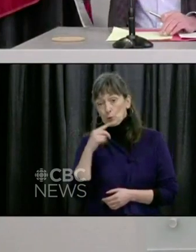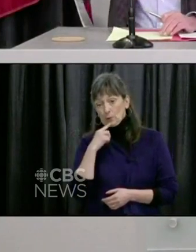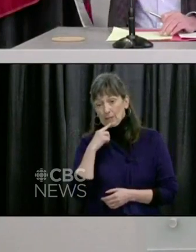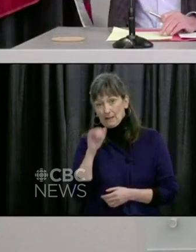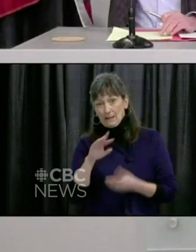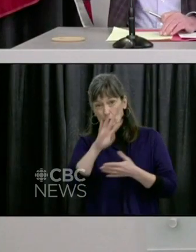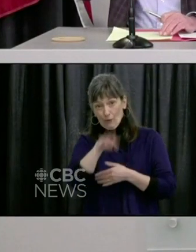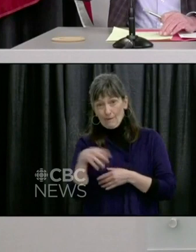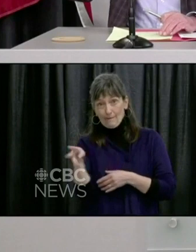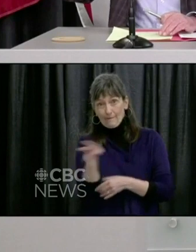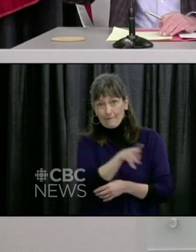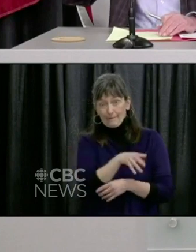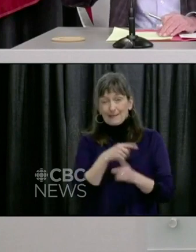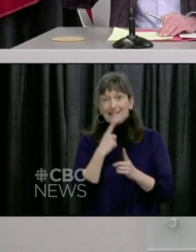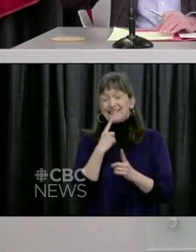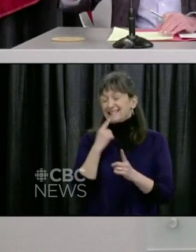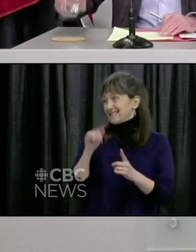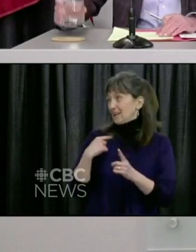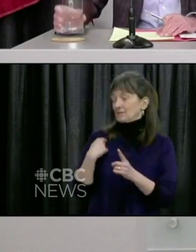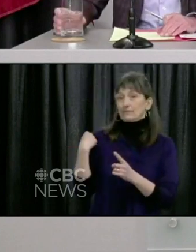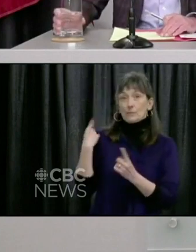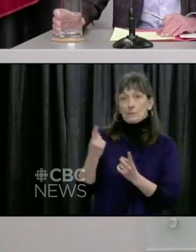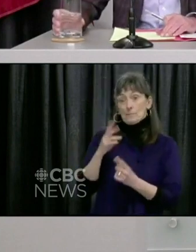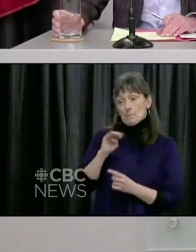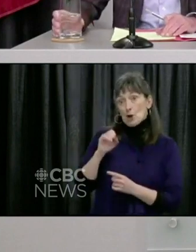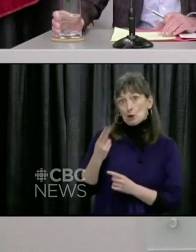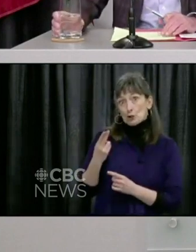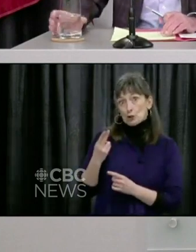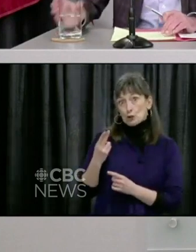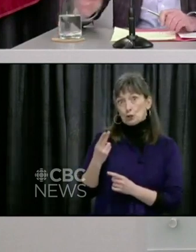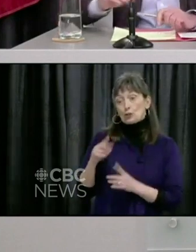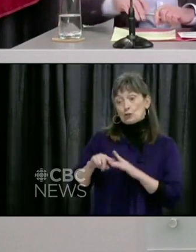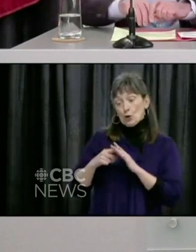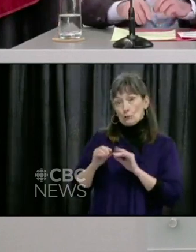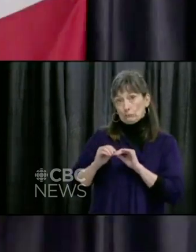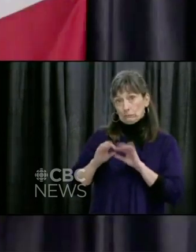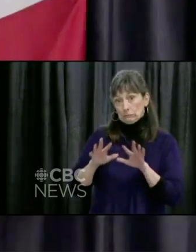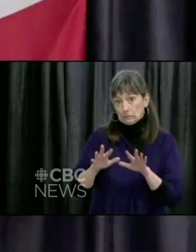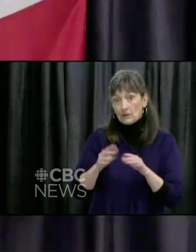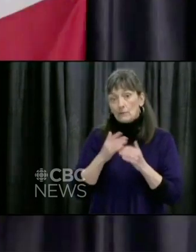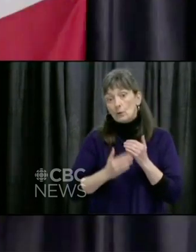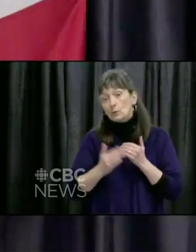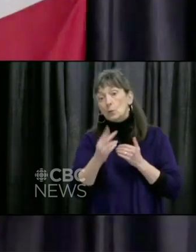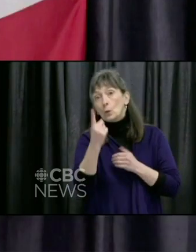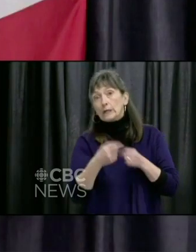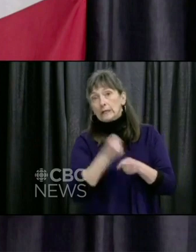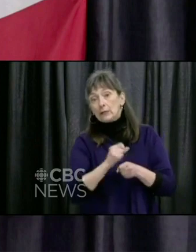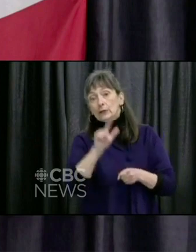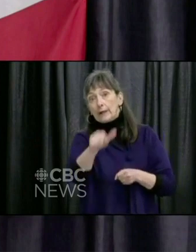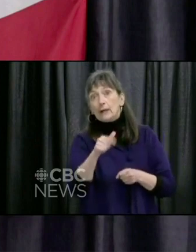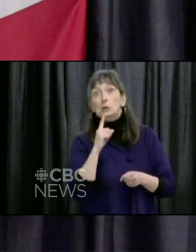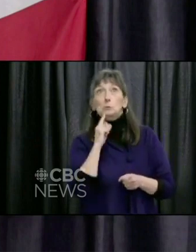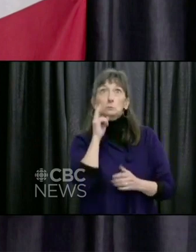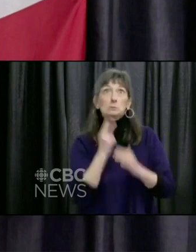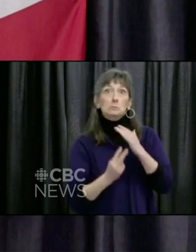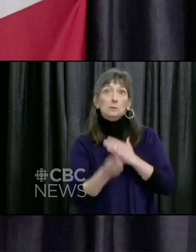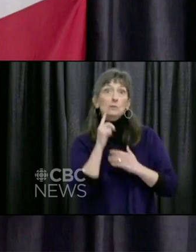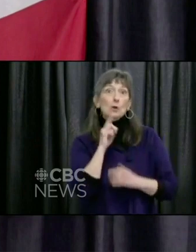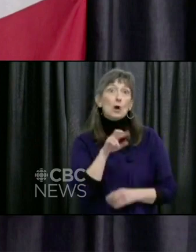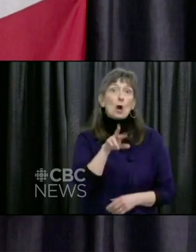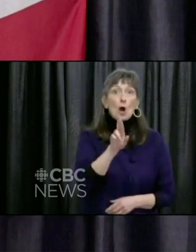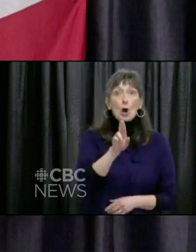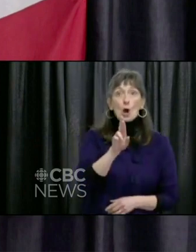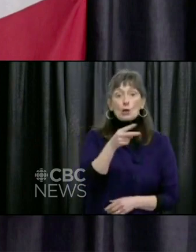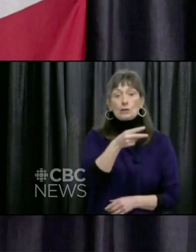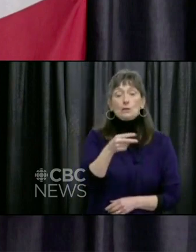from the onset date in early March. Can you kind of just go over this and explain this again? And is this something we're expecting and planning for, this big